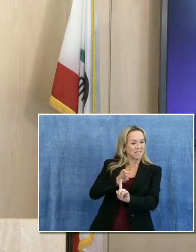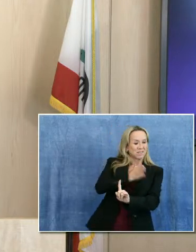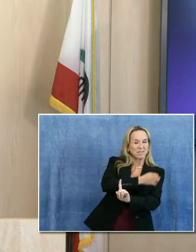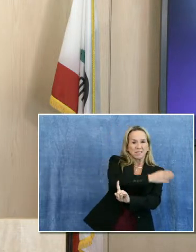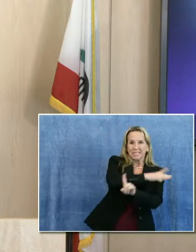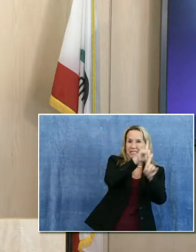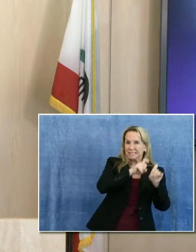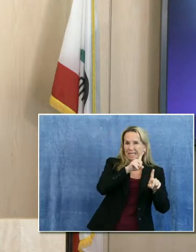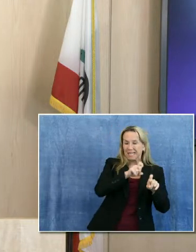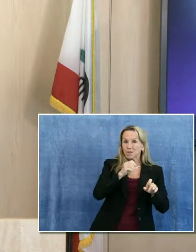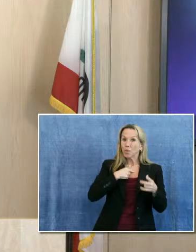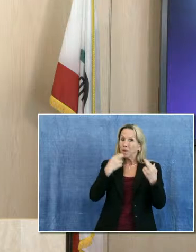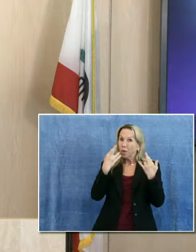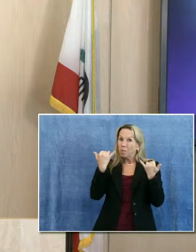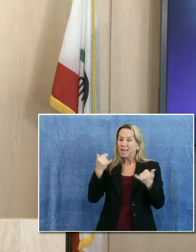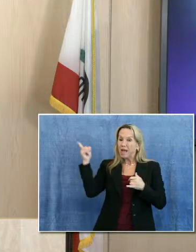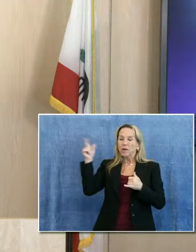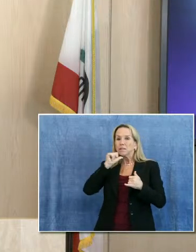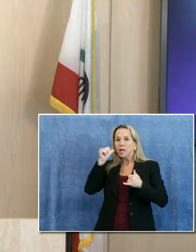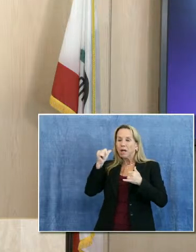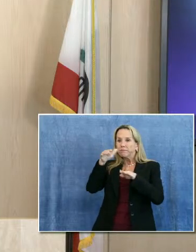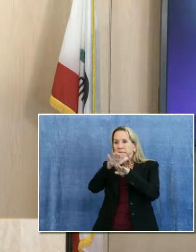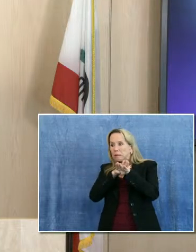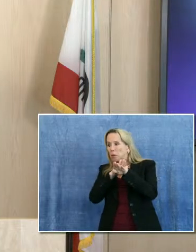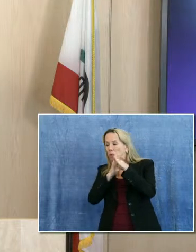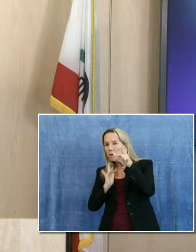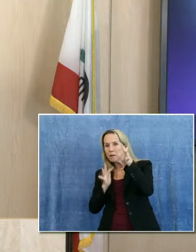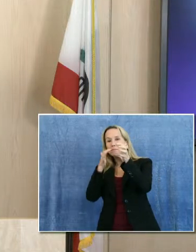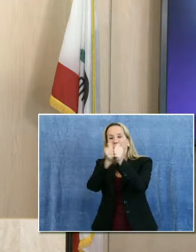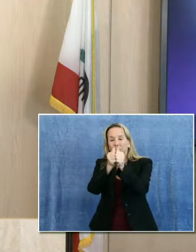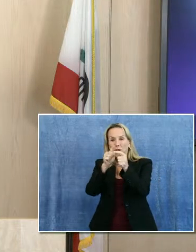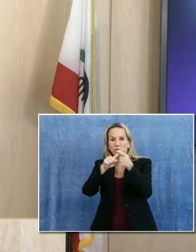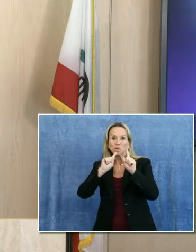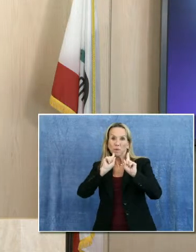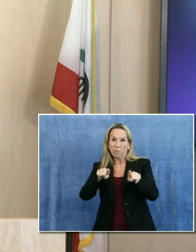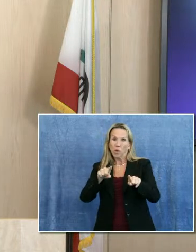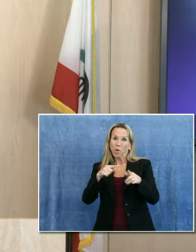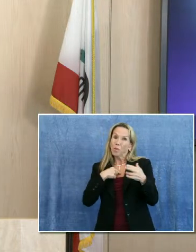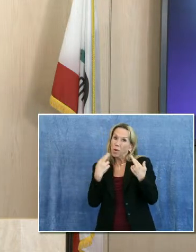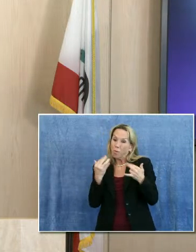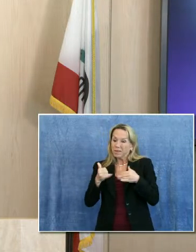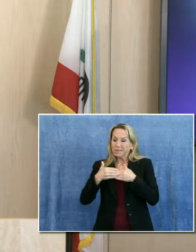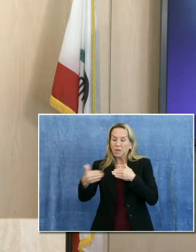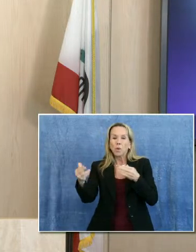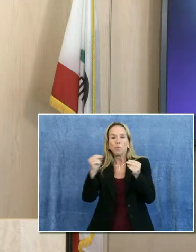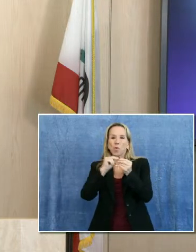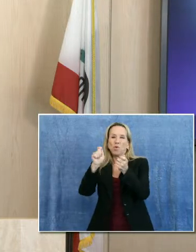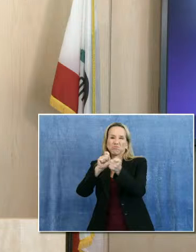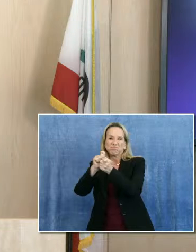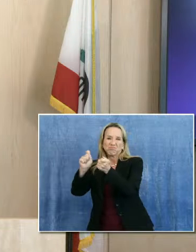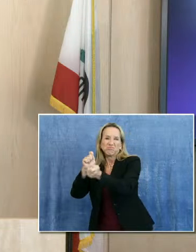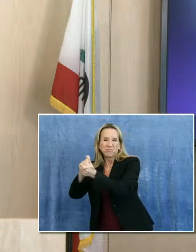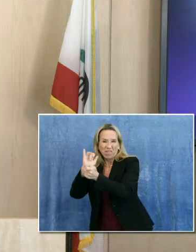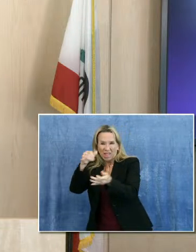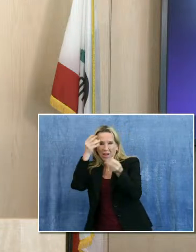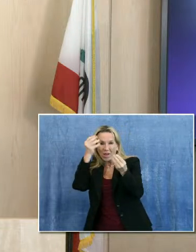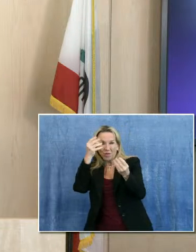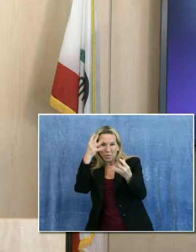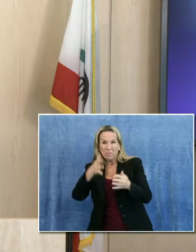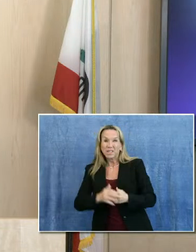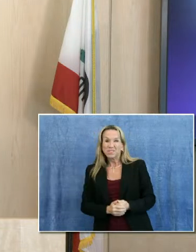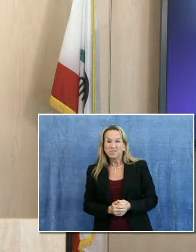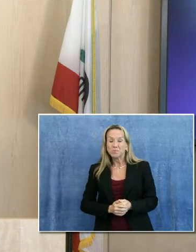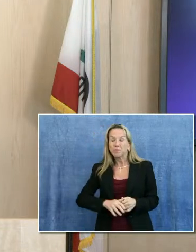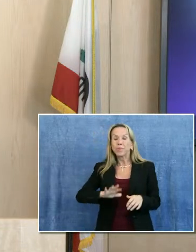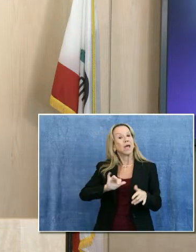hope that these issues have been resolved moving forward so we can get timely and accurate data. The second thing surrounds the issue of enforcement. Obviously,